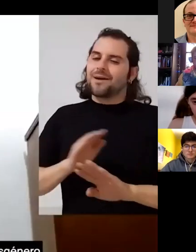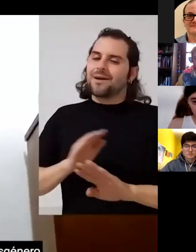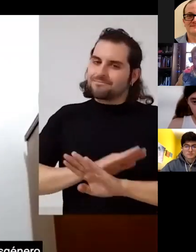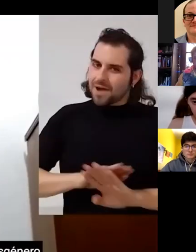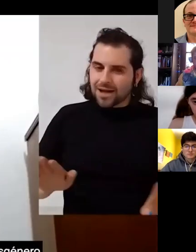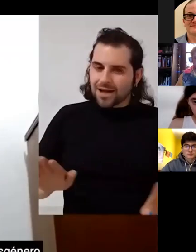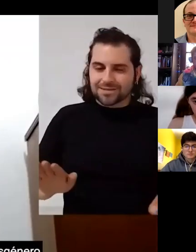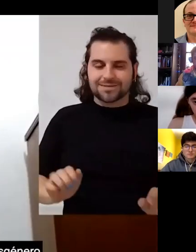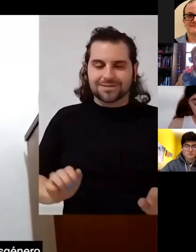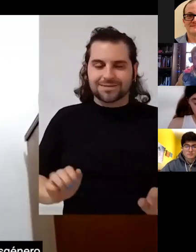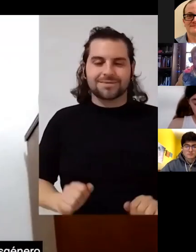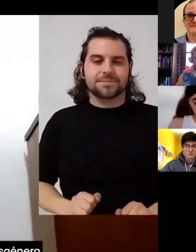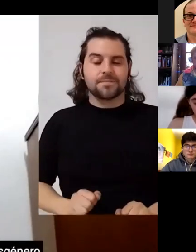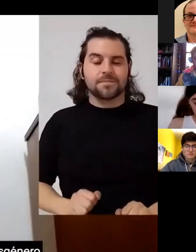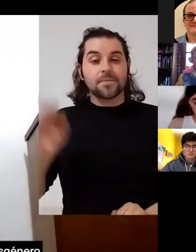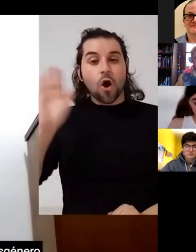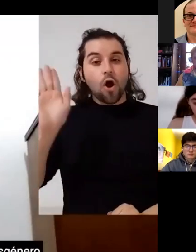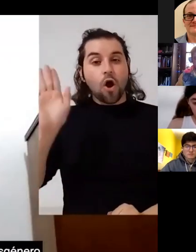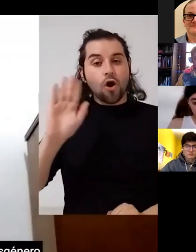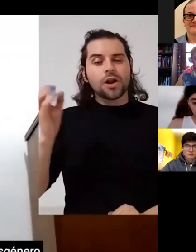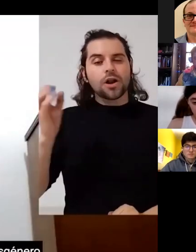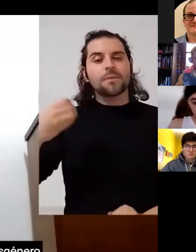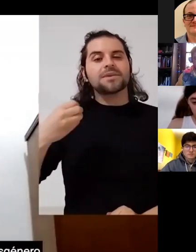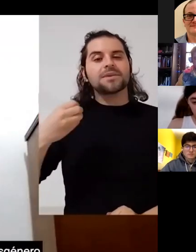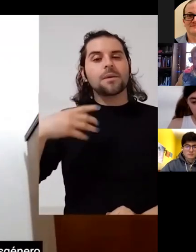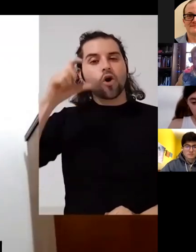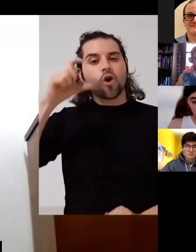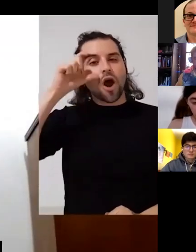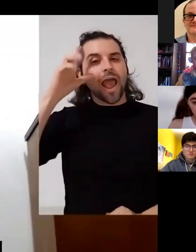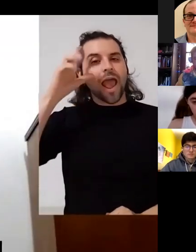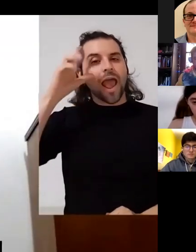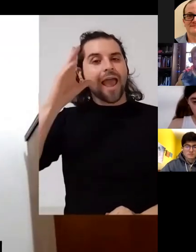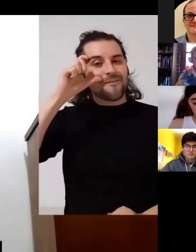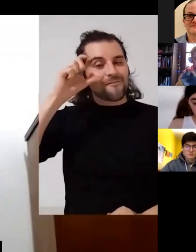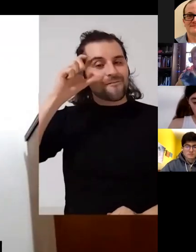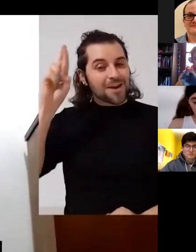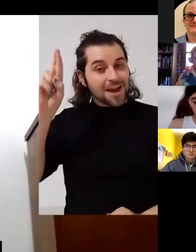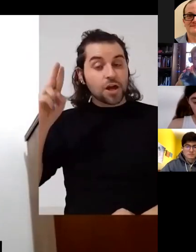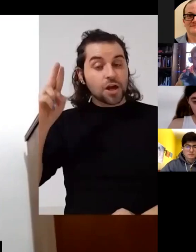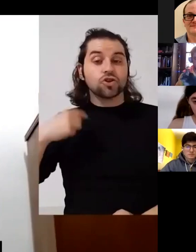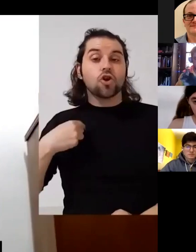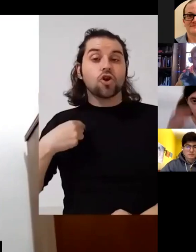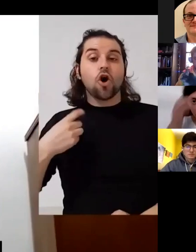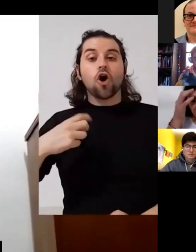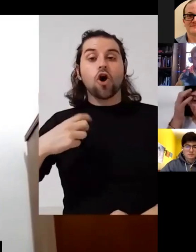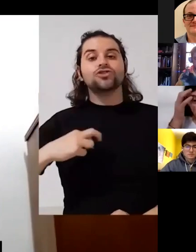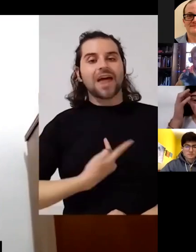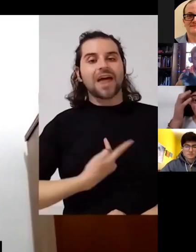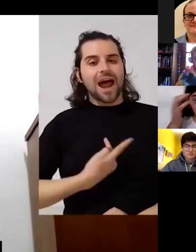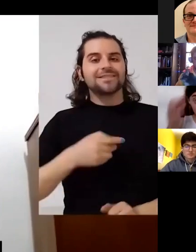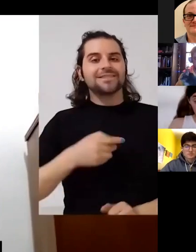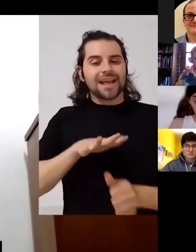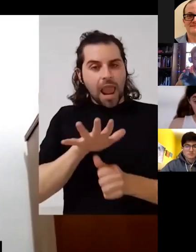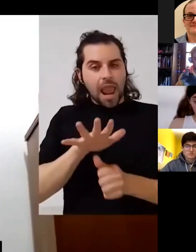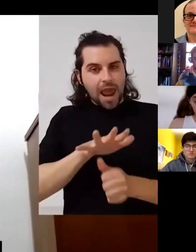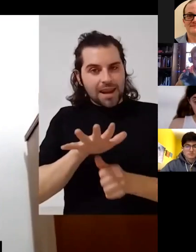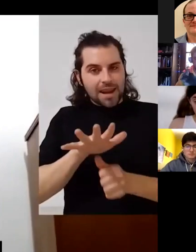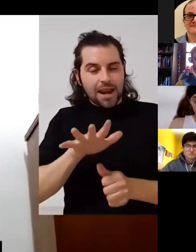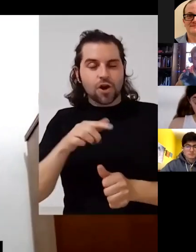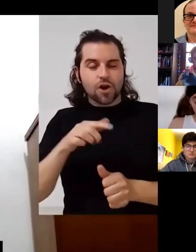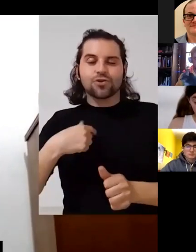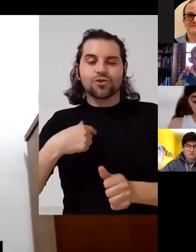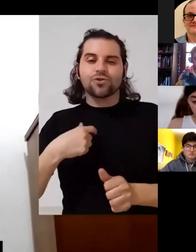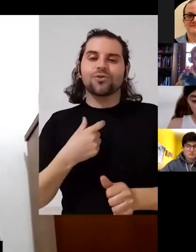the transvestite, trans, and non-binary community. Hello, I'm Eva. I'm a transgender